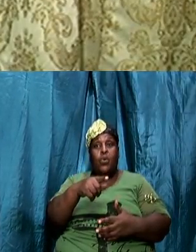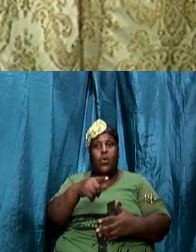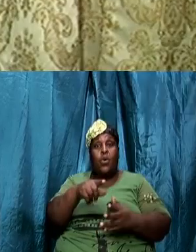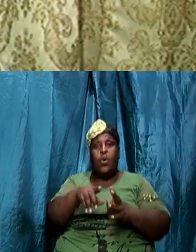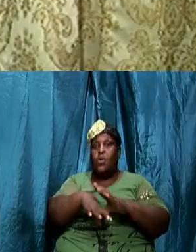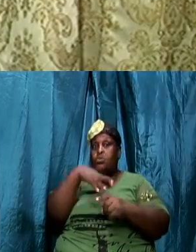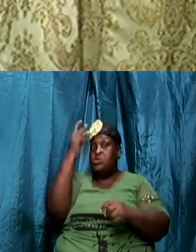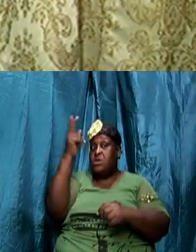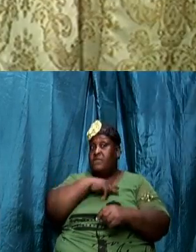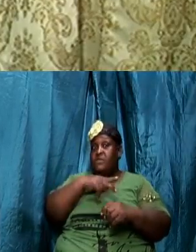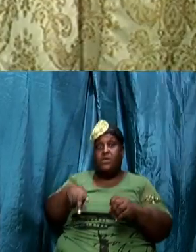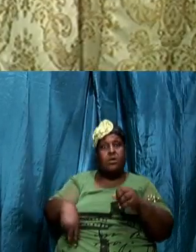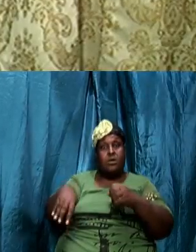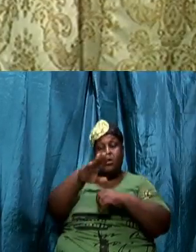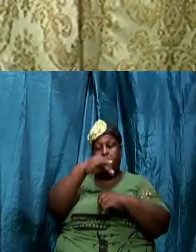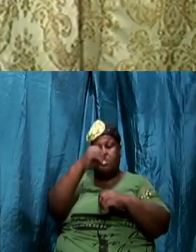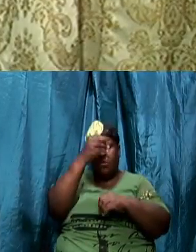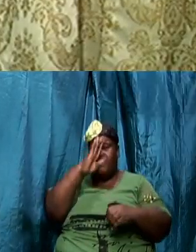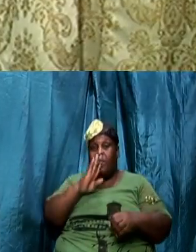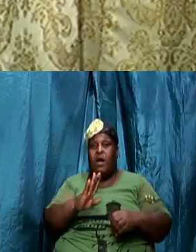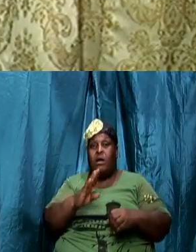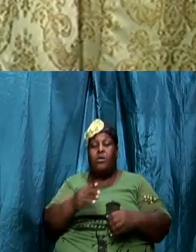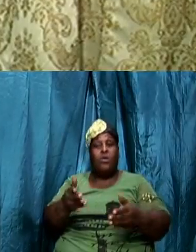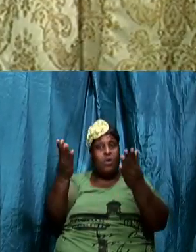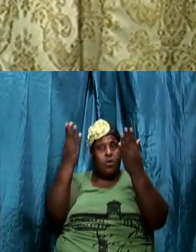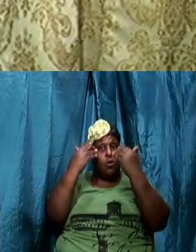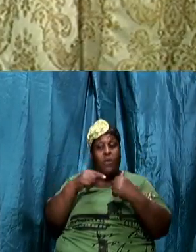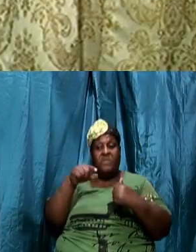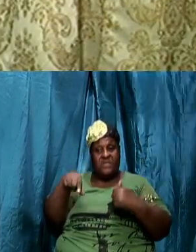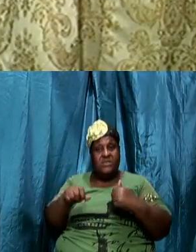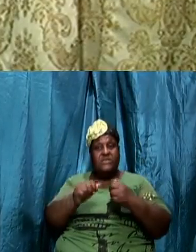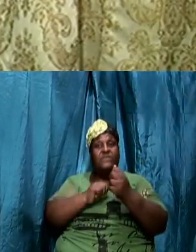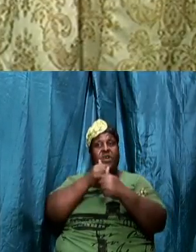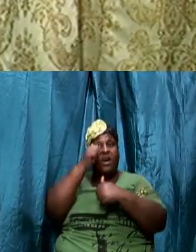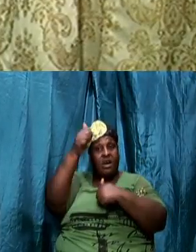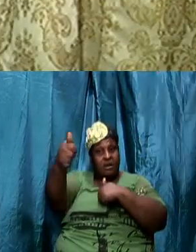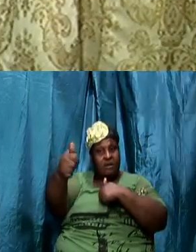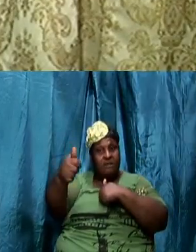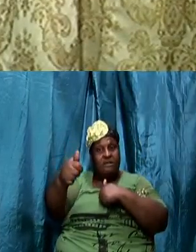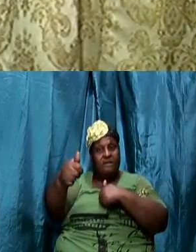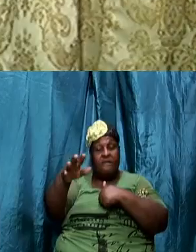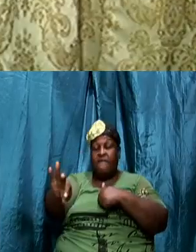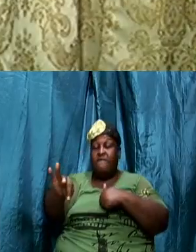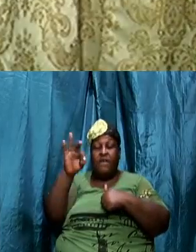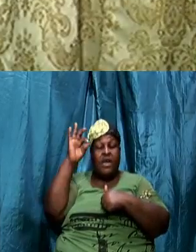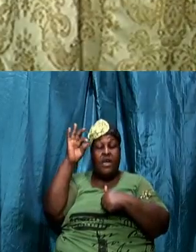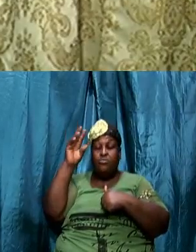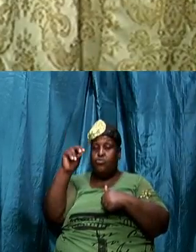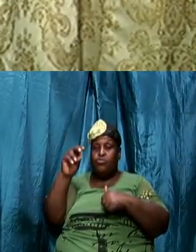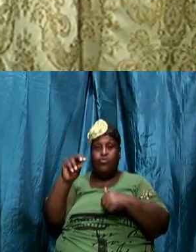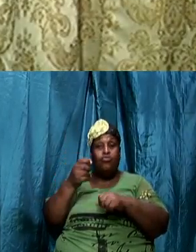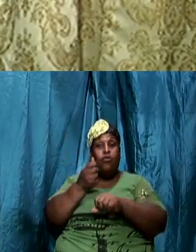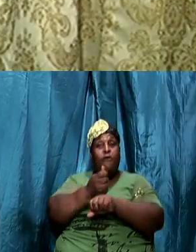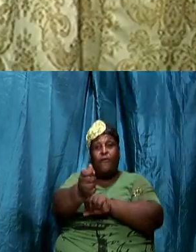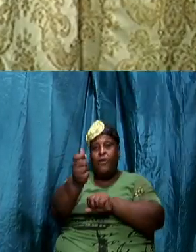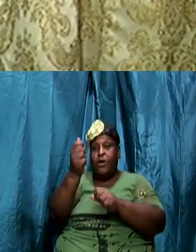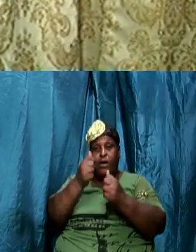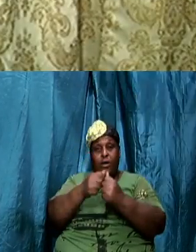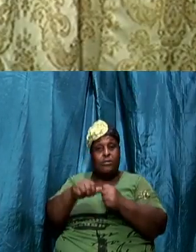of Almighty God. Come thus far. And you find no fault in him. Let us press